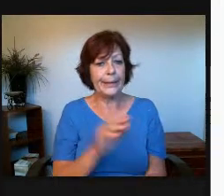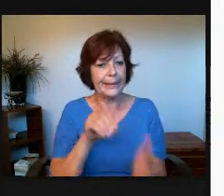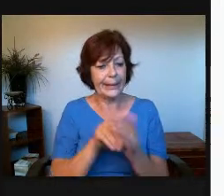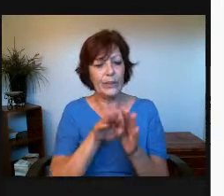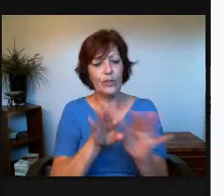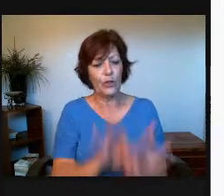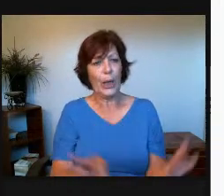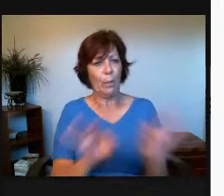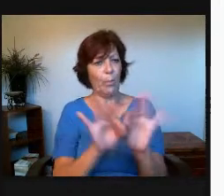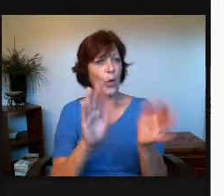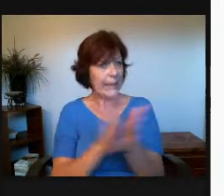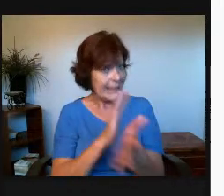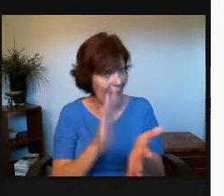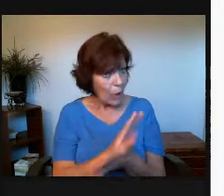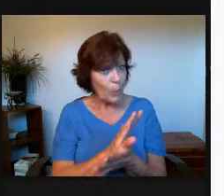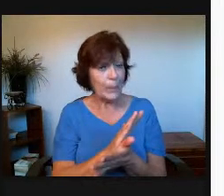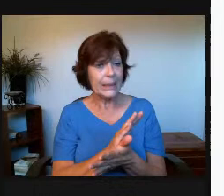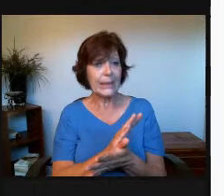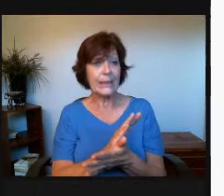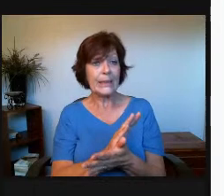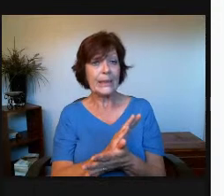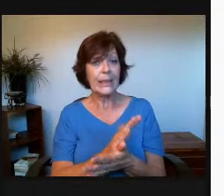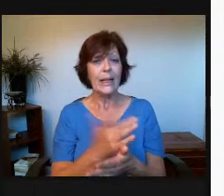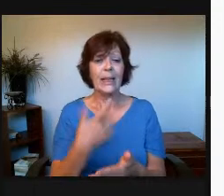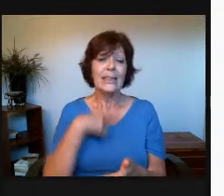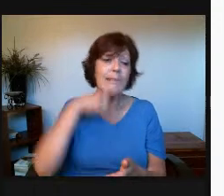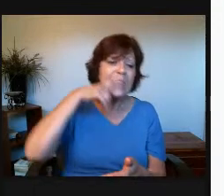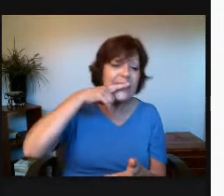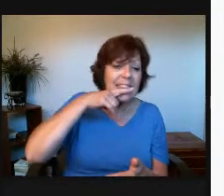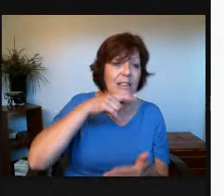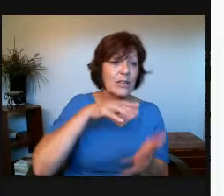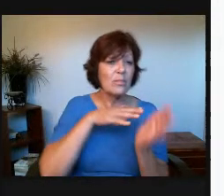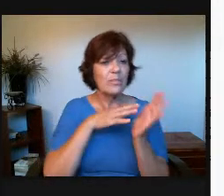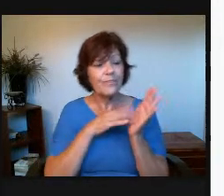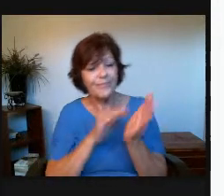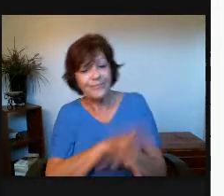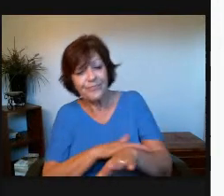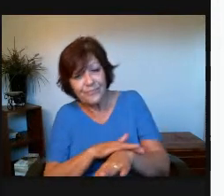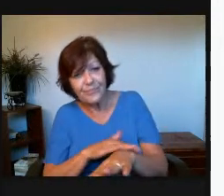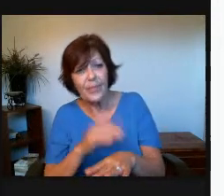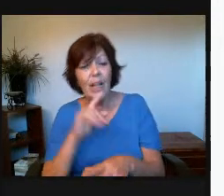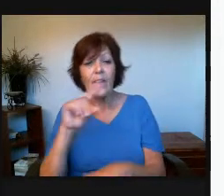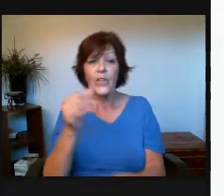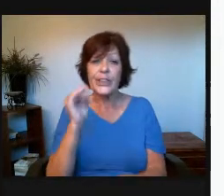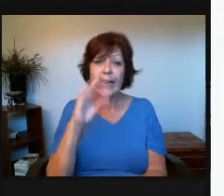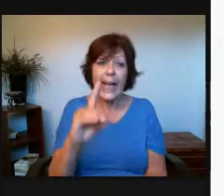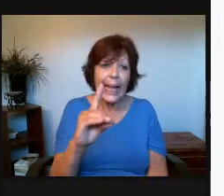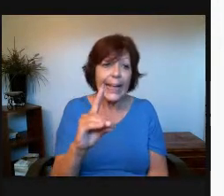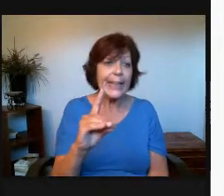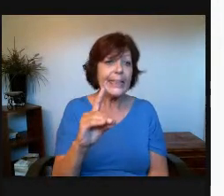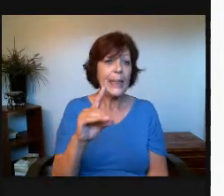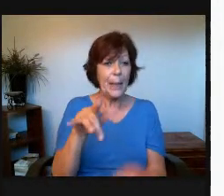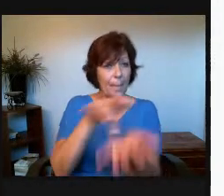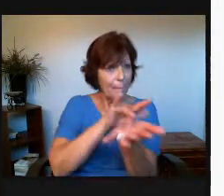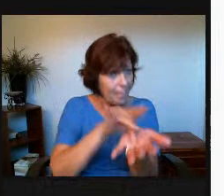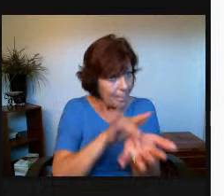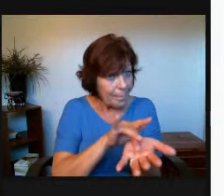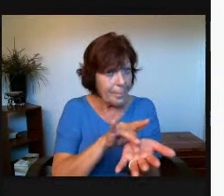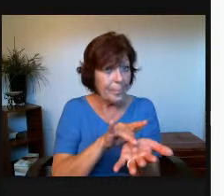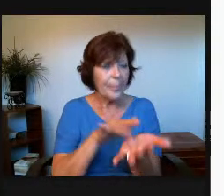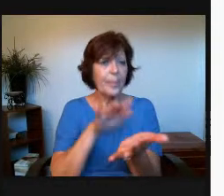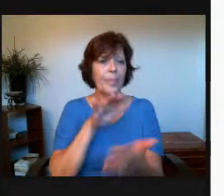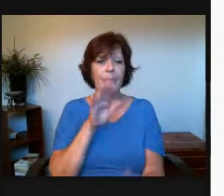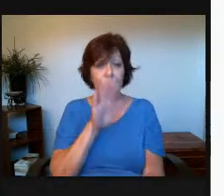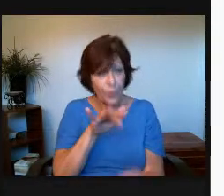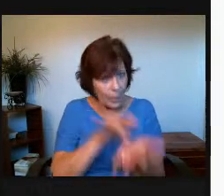personal documents, your personal hygiene items, a first aid kit, the over-the-counter medications and your personal